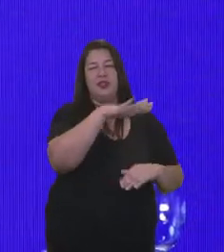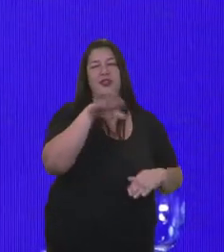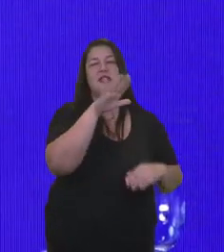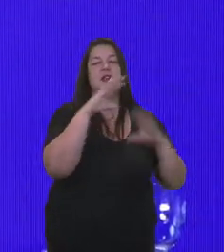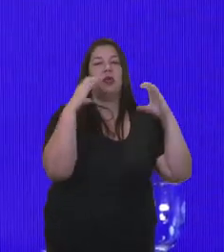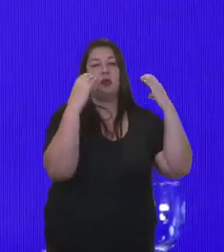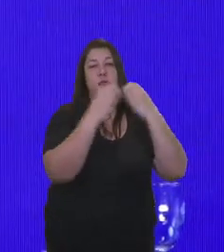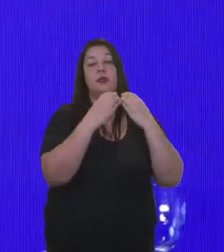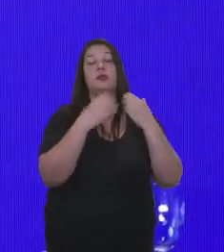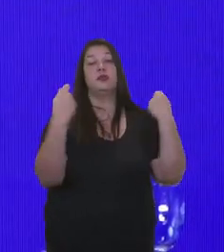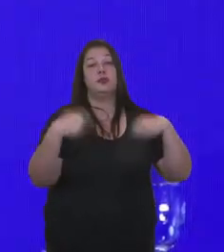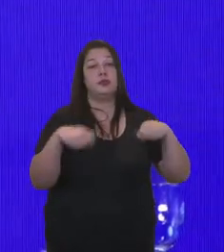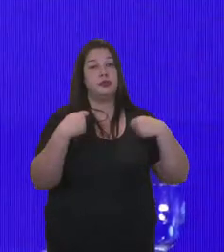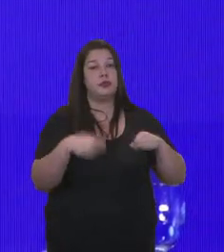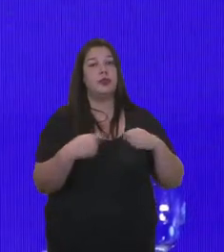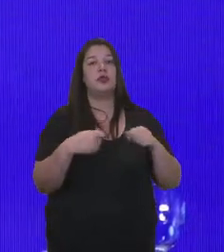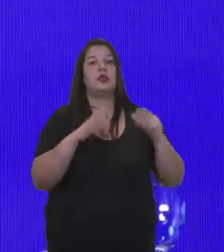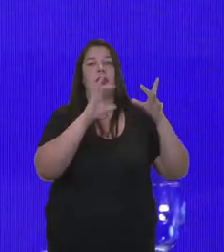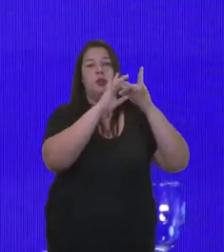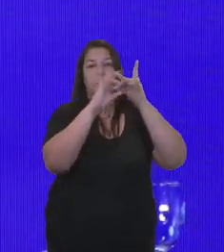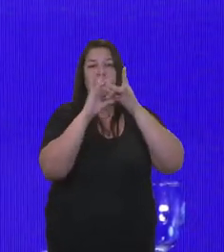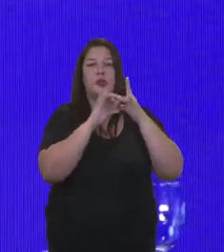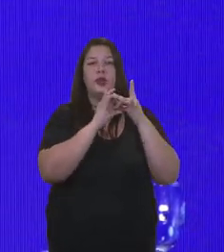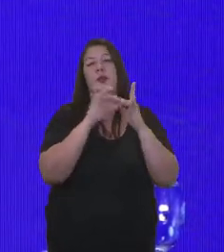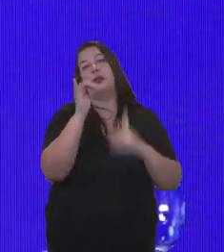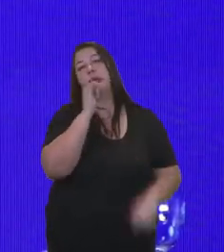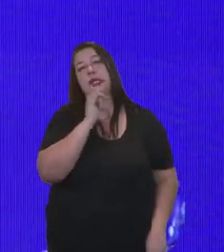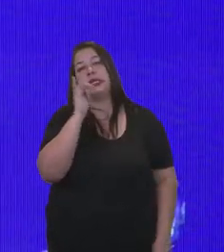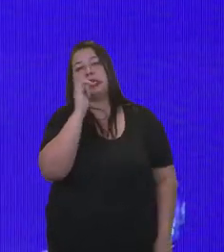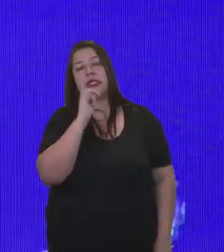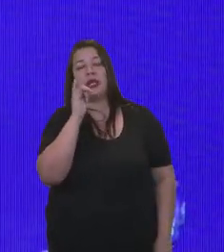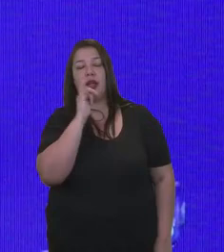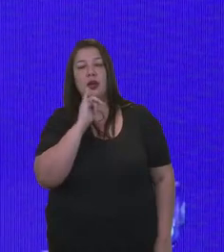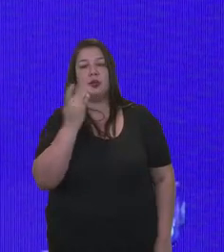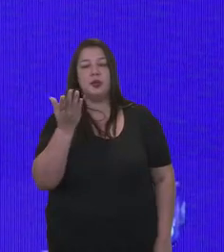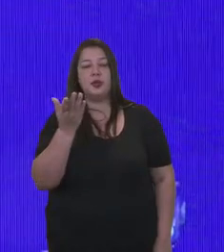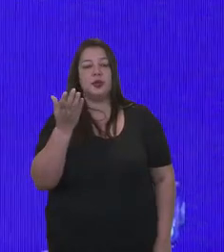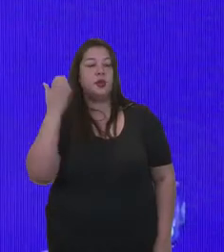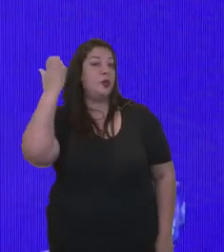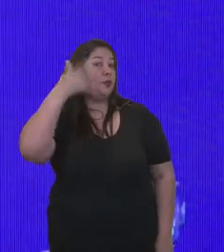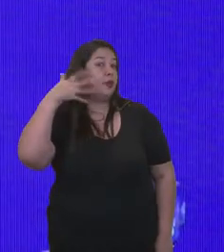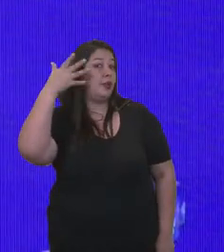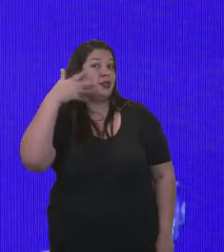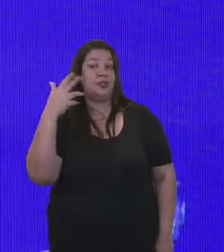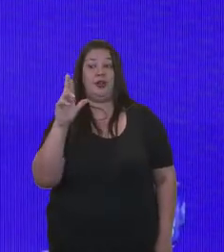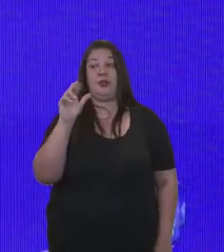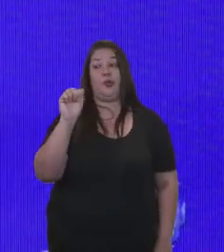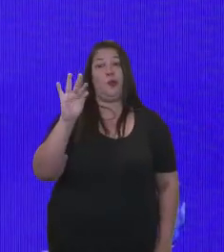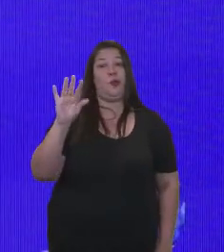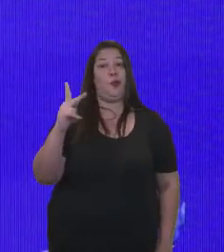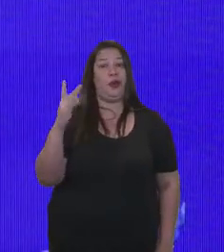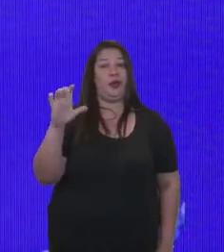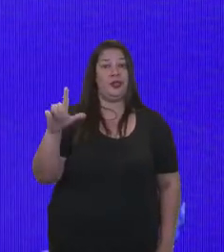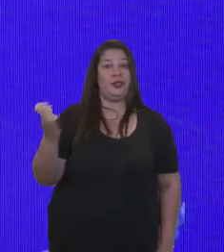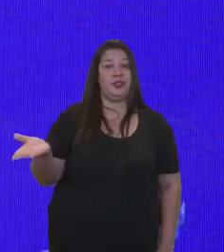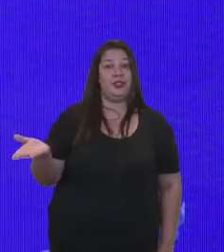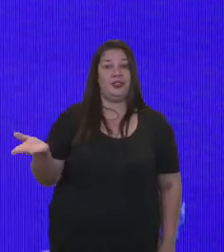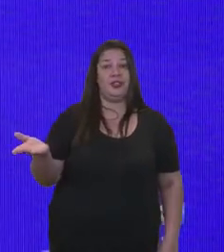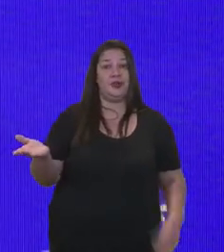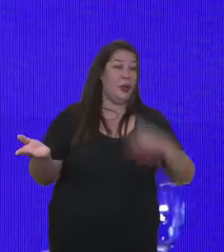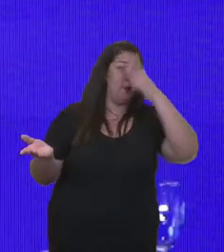a countrywide plan for the all the slums be interconnected. To be connected, for instance, with a talk by